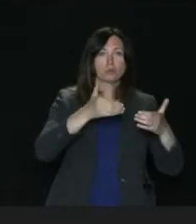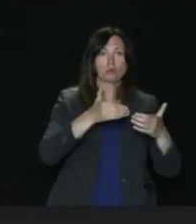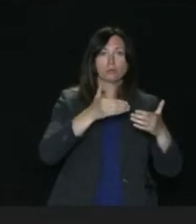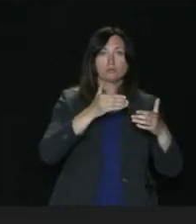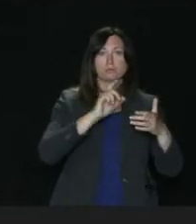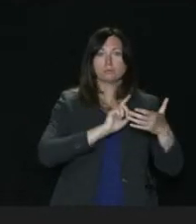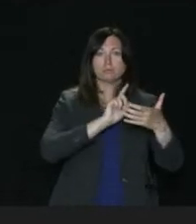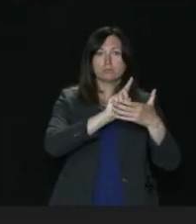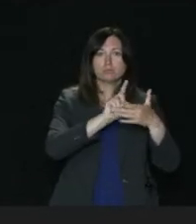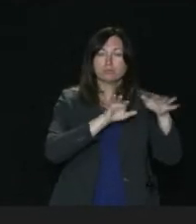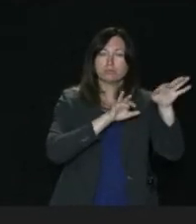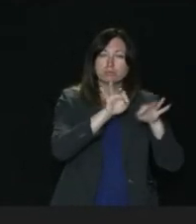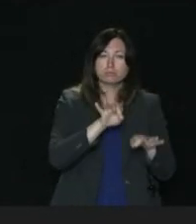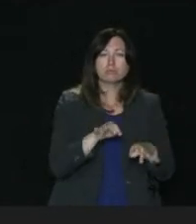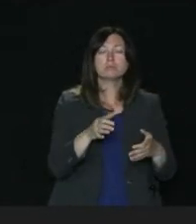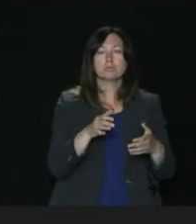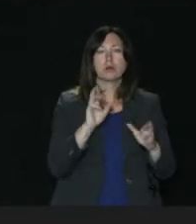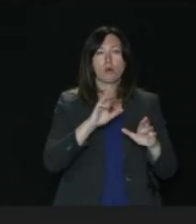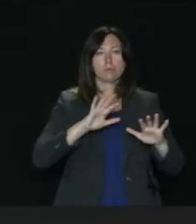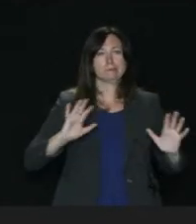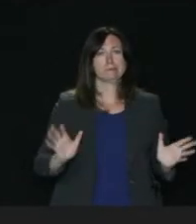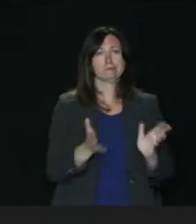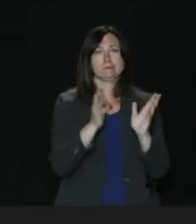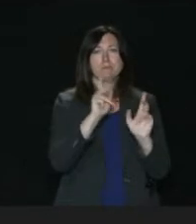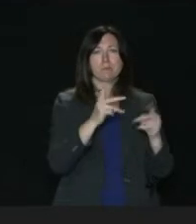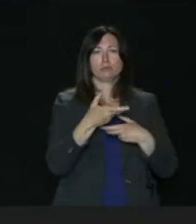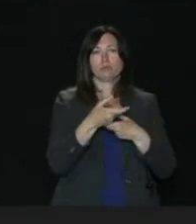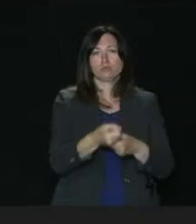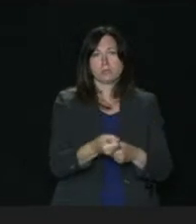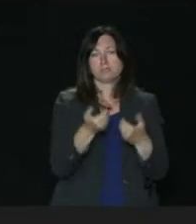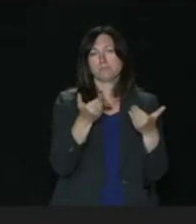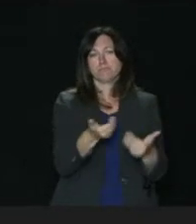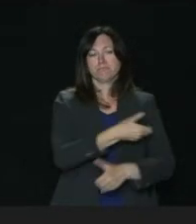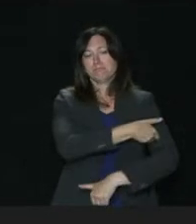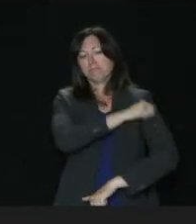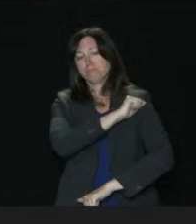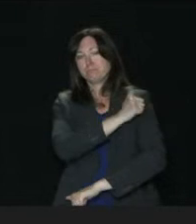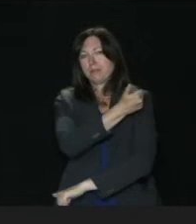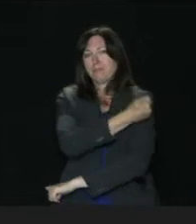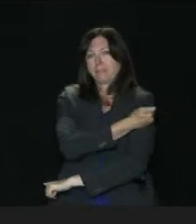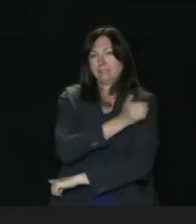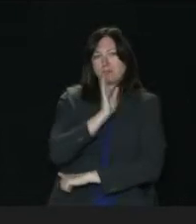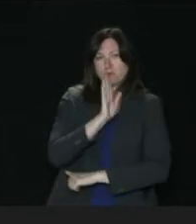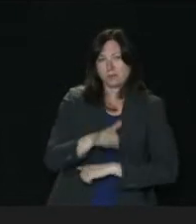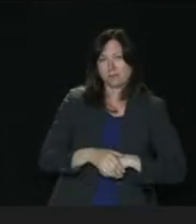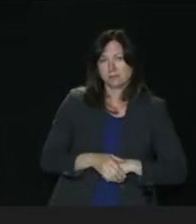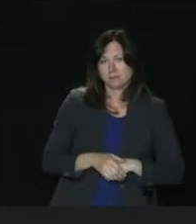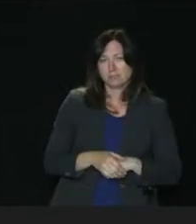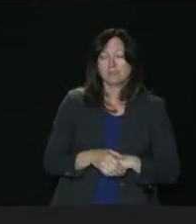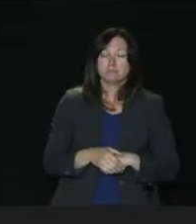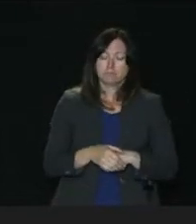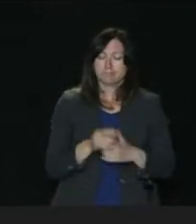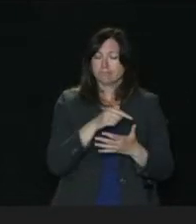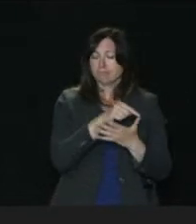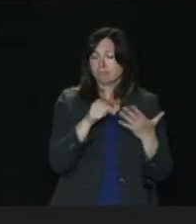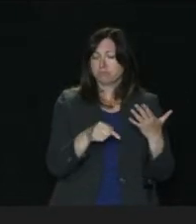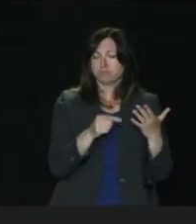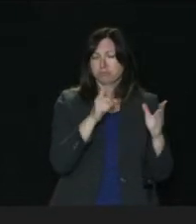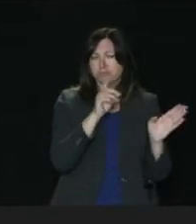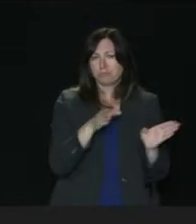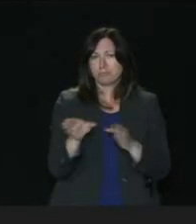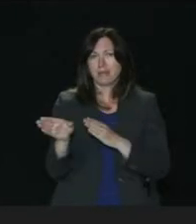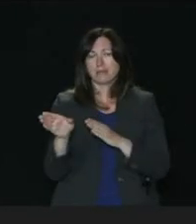will also increase what we call vaccine confidence. So all of those things, I think, are in play, but always where we keep